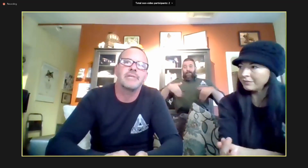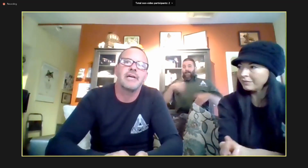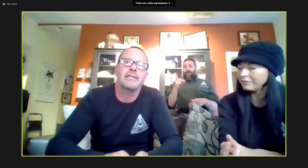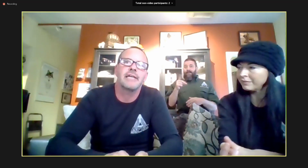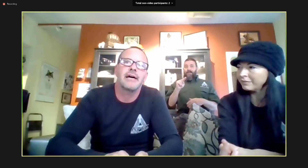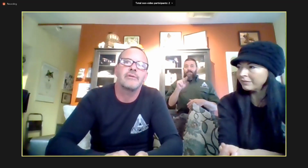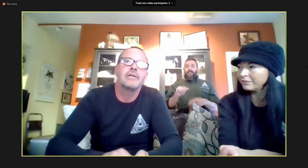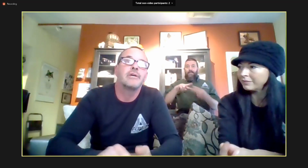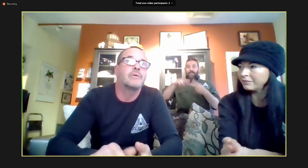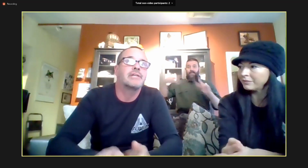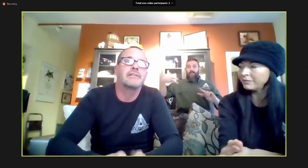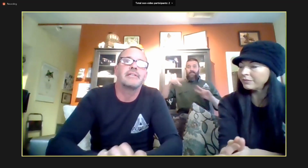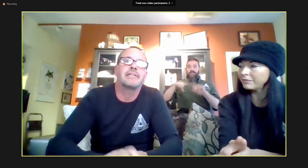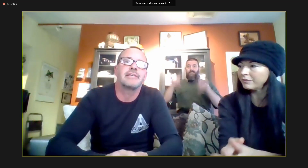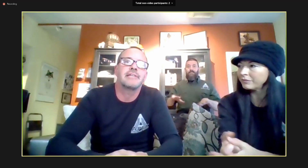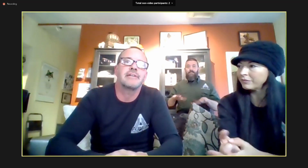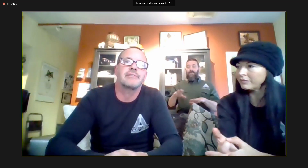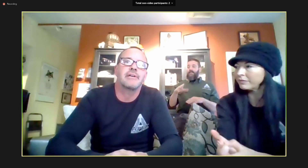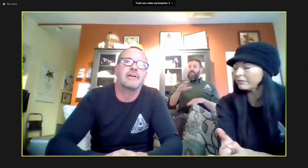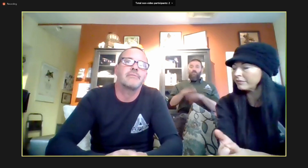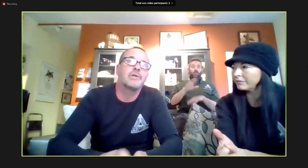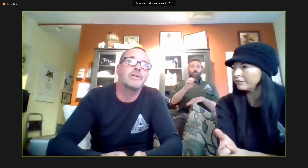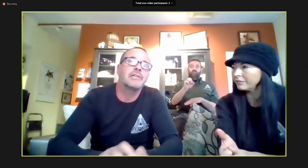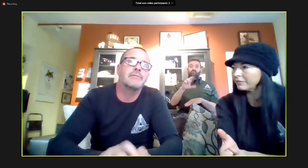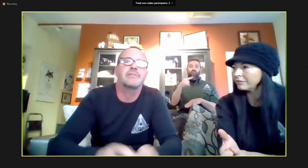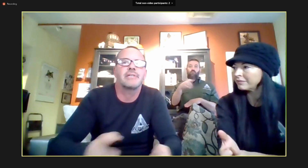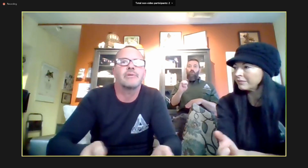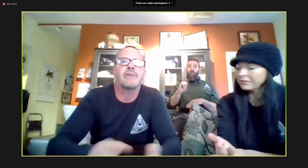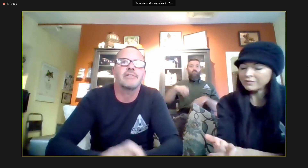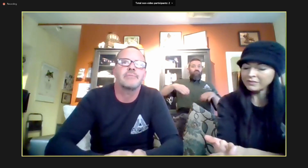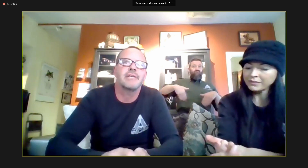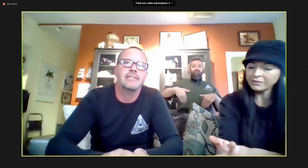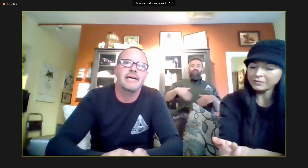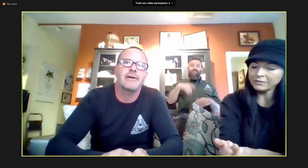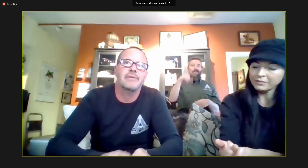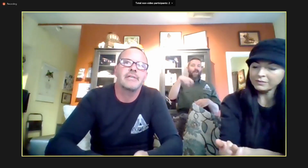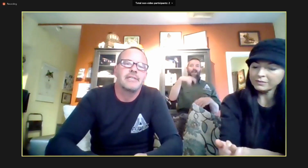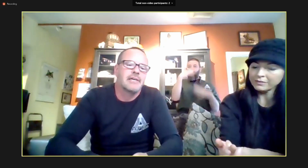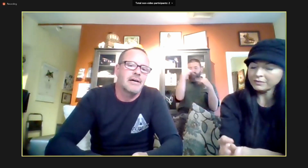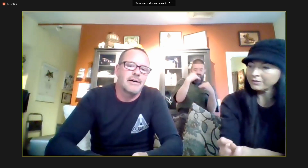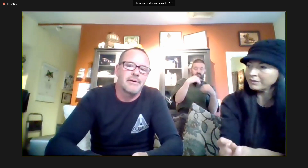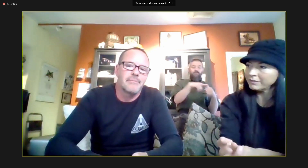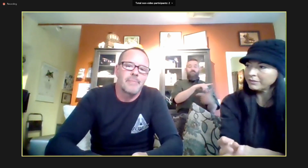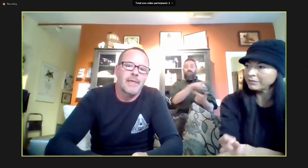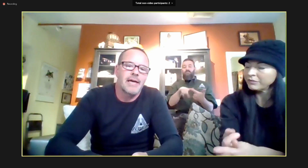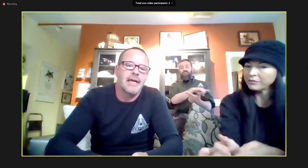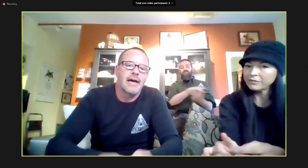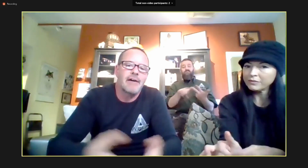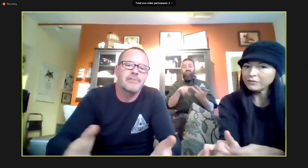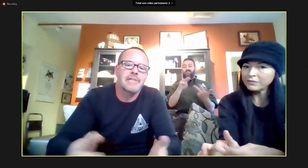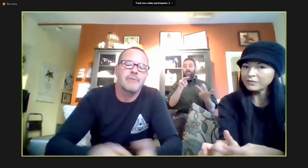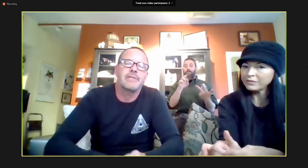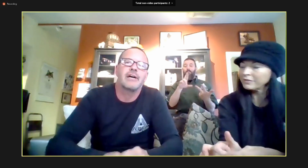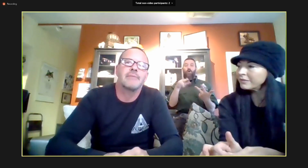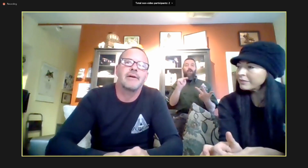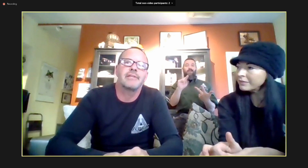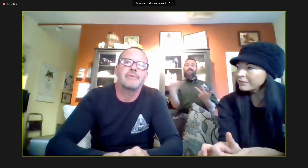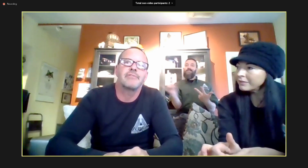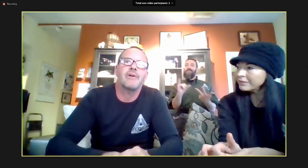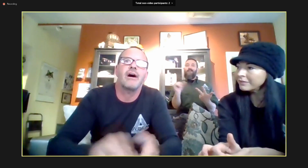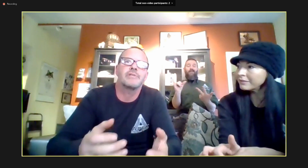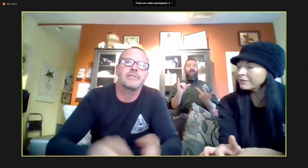not DNA tested Sarge. Again, he has to be knocked out. We couldn't DNA test Merlin because he would have had to be knocked out.